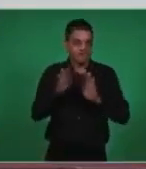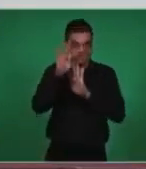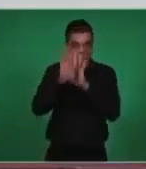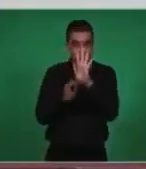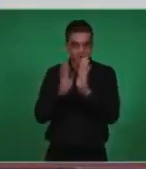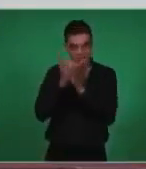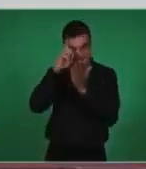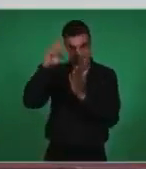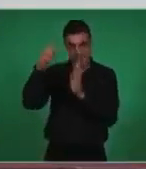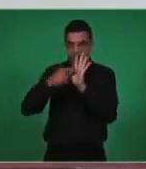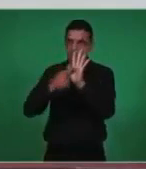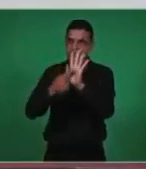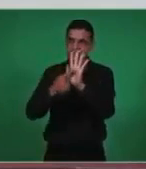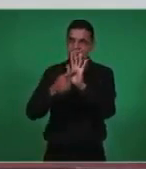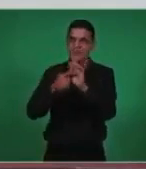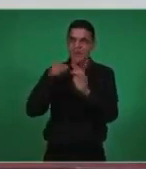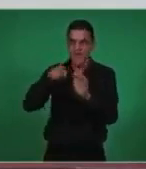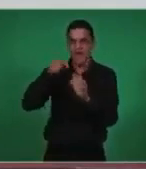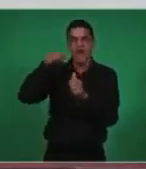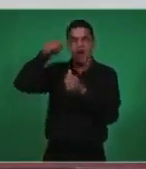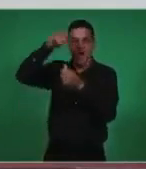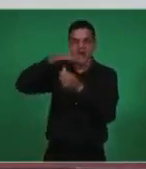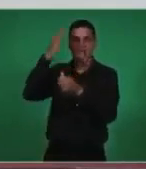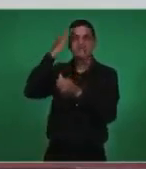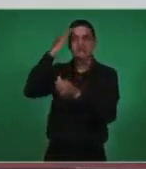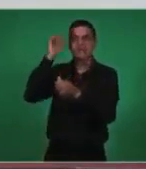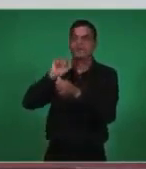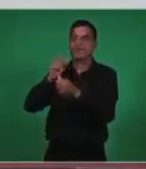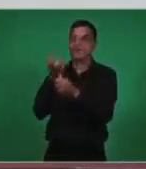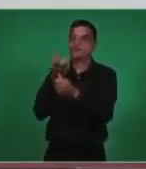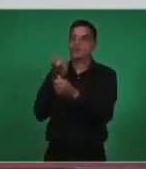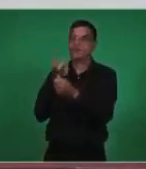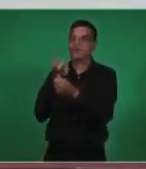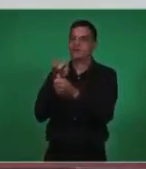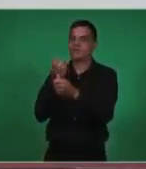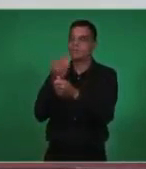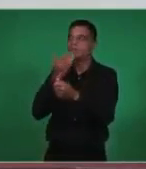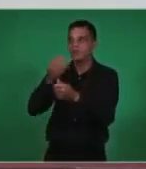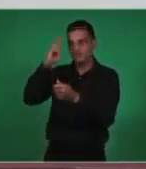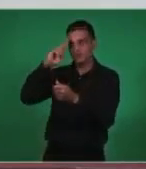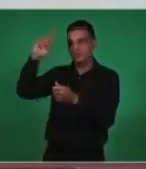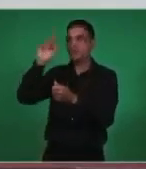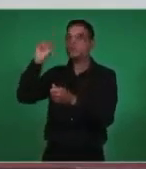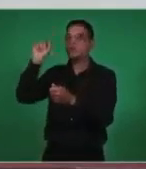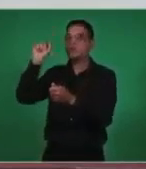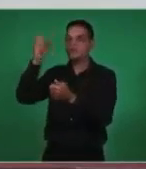she knew that she wanted a male son, and a prayer has its objective.